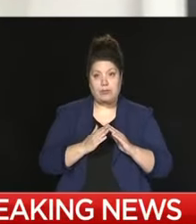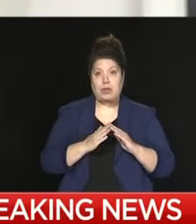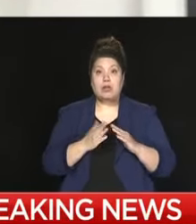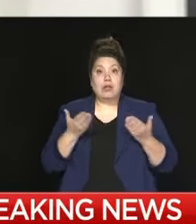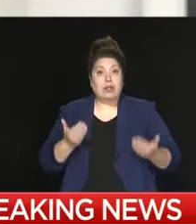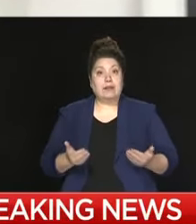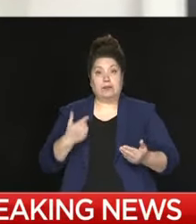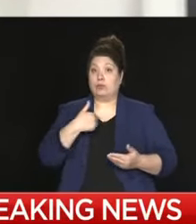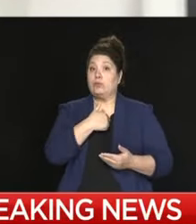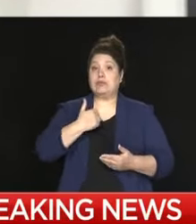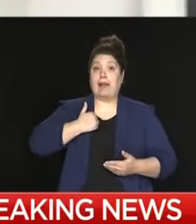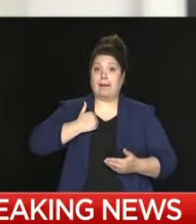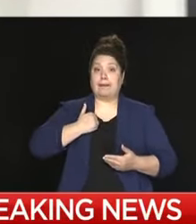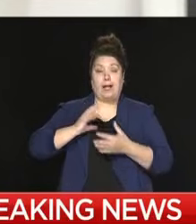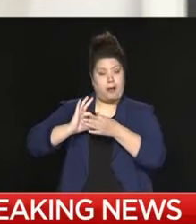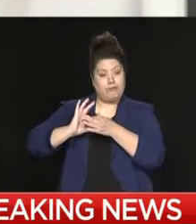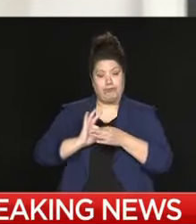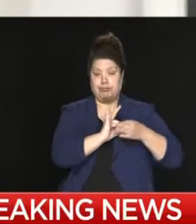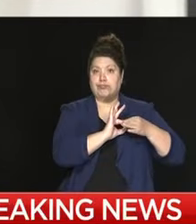and we are able to adapt to